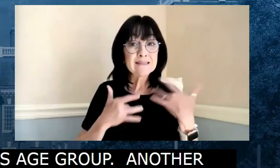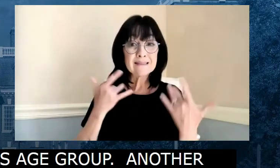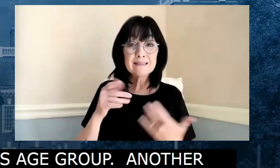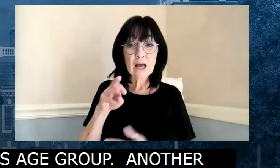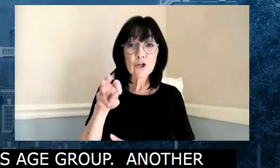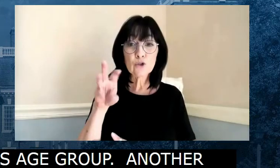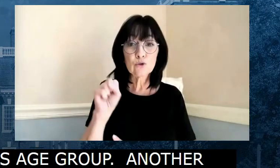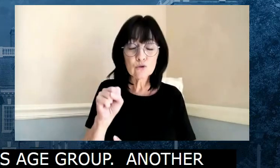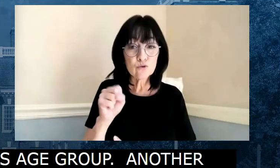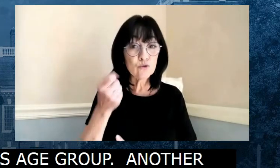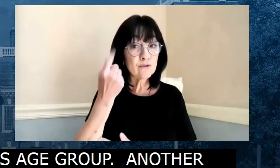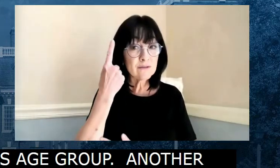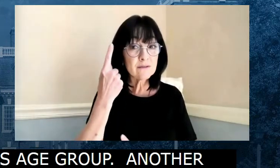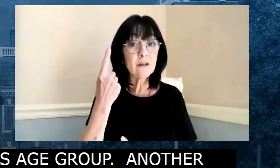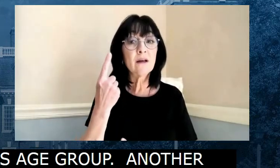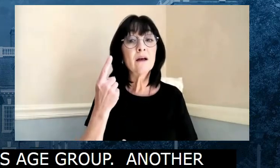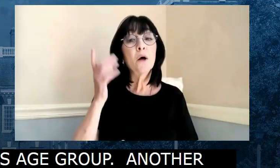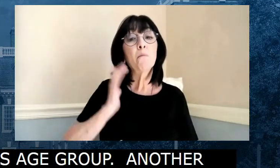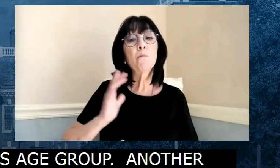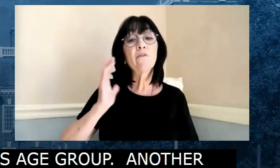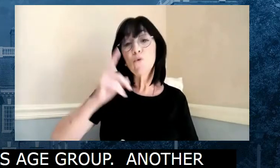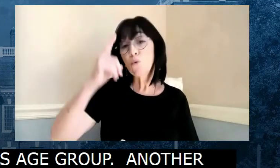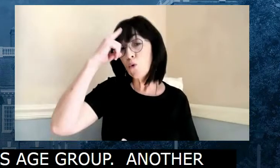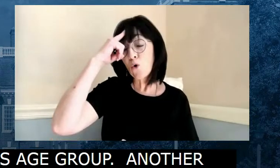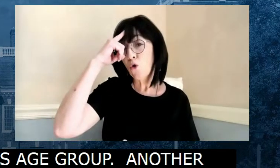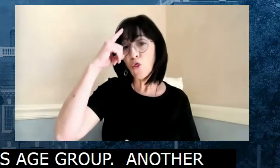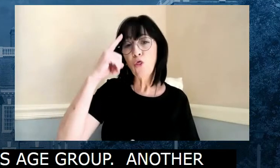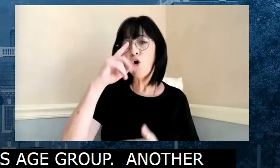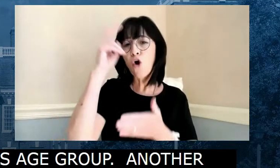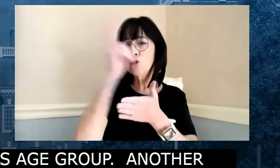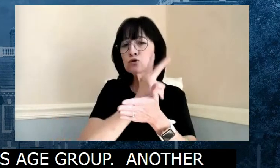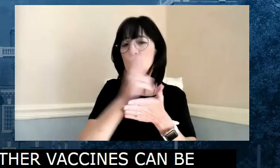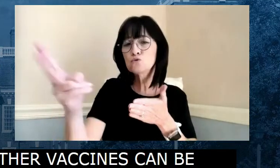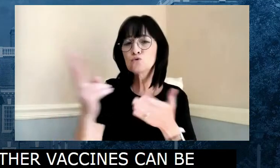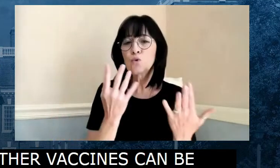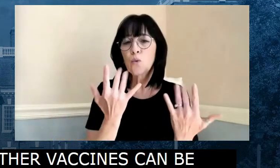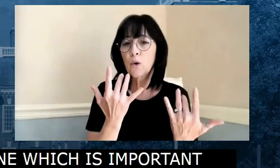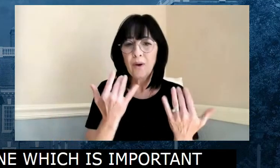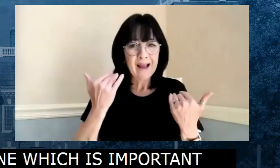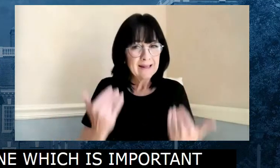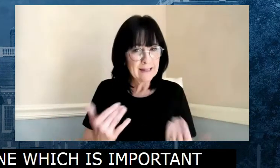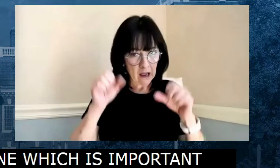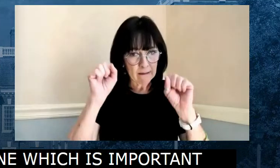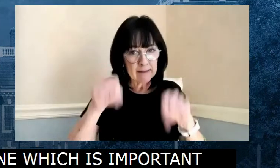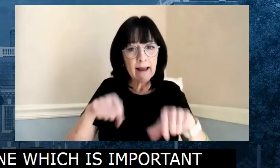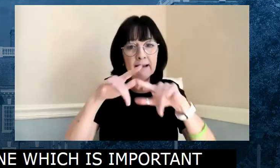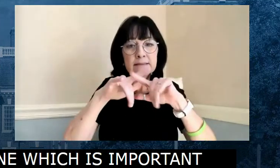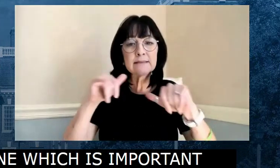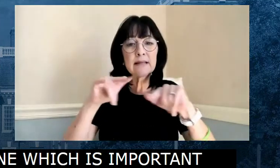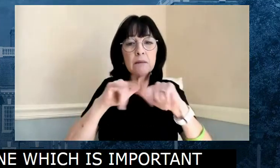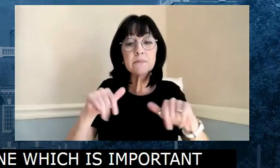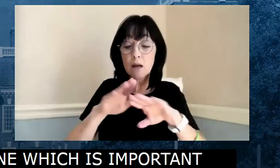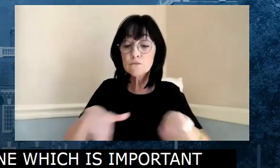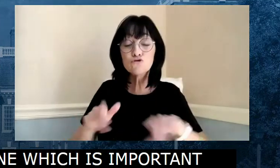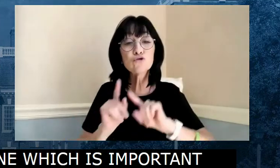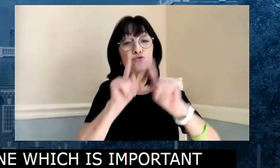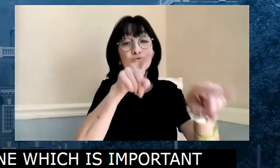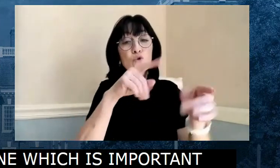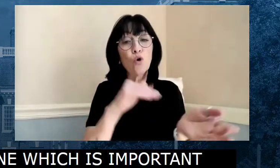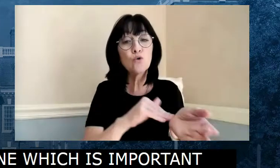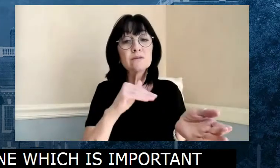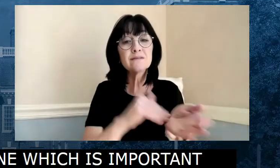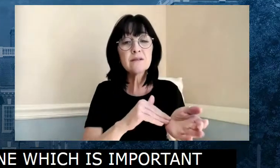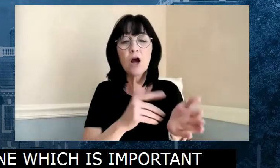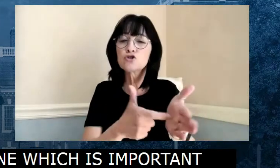same time as this vaccine, which is really important for the pediatric population, where oftentimes kids